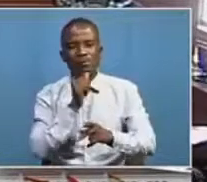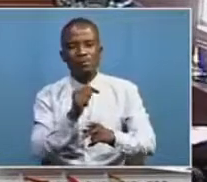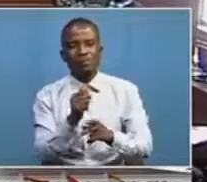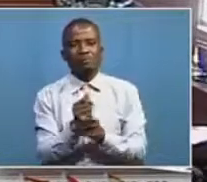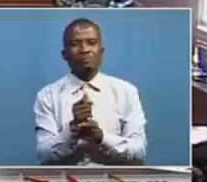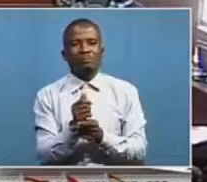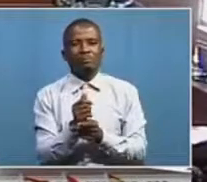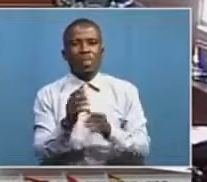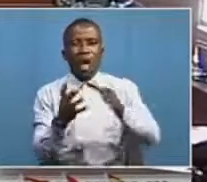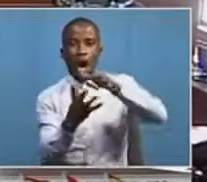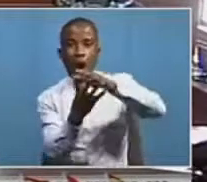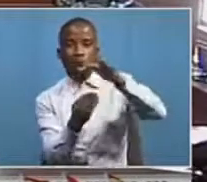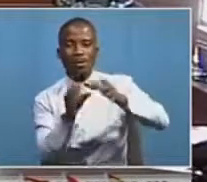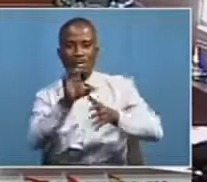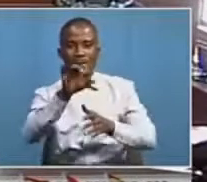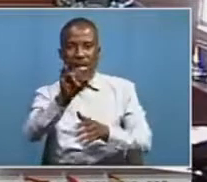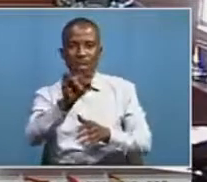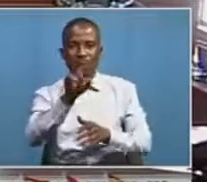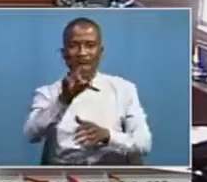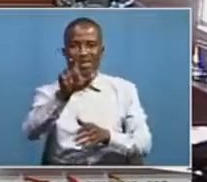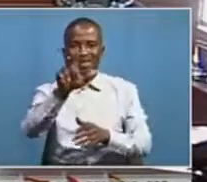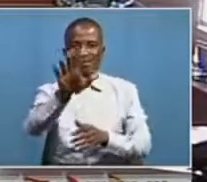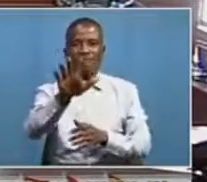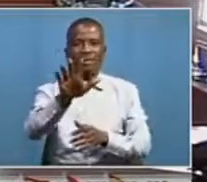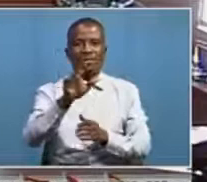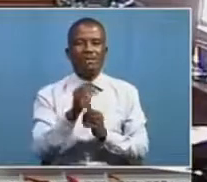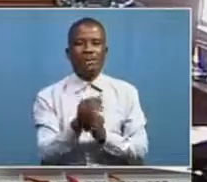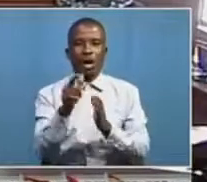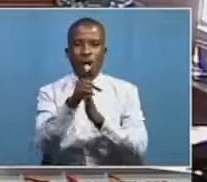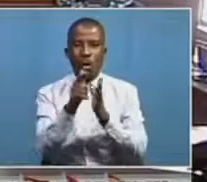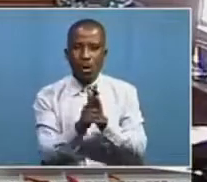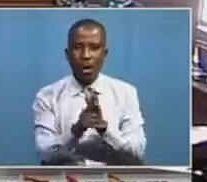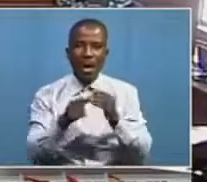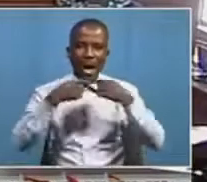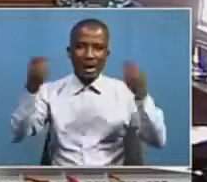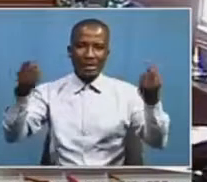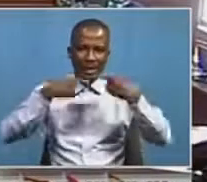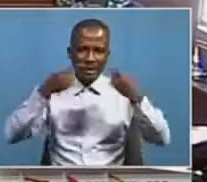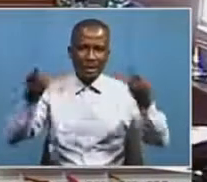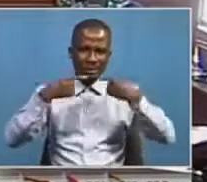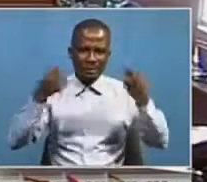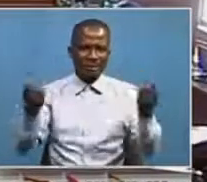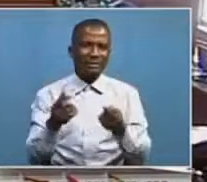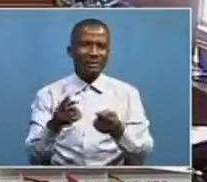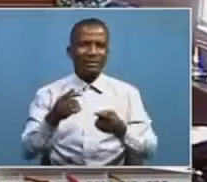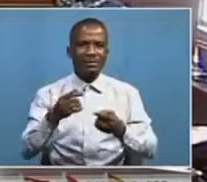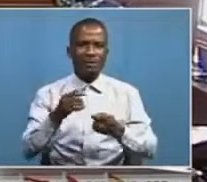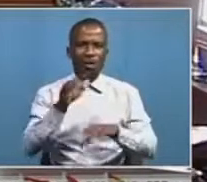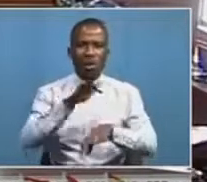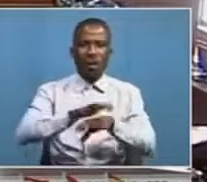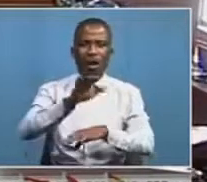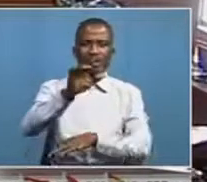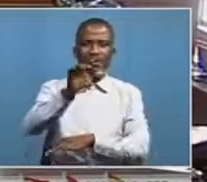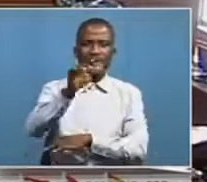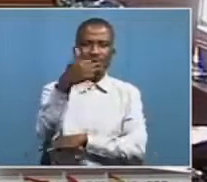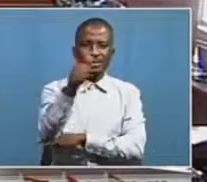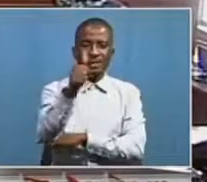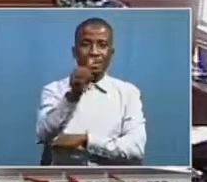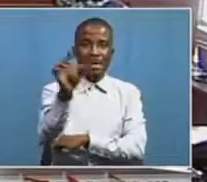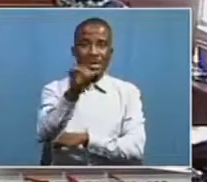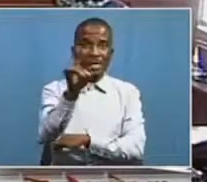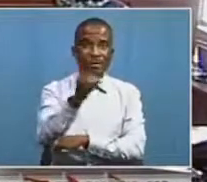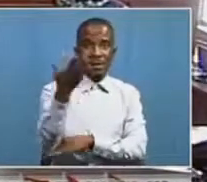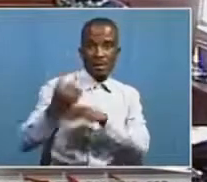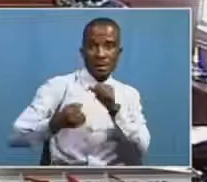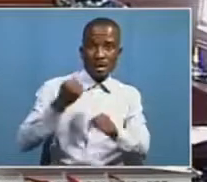a copy of CI 135, a copy of a press release issued by the first respondent on 10 December 2020, announcing